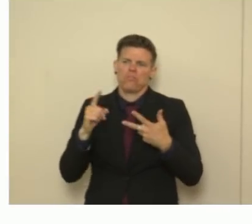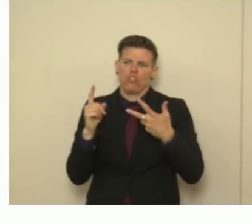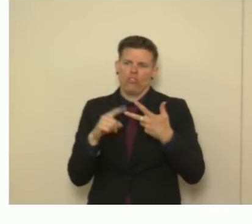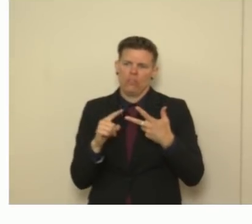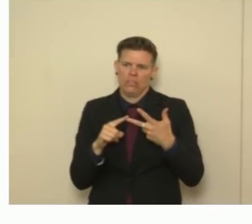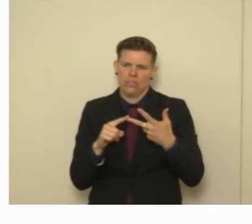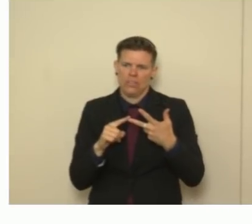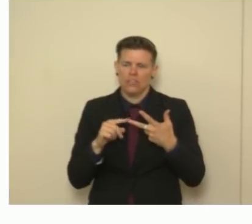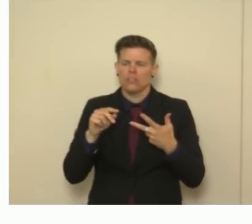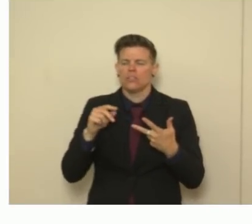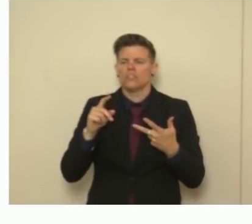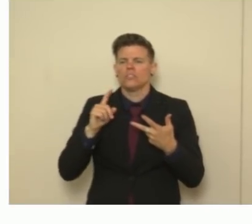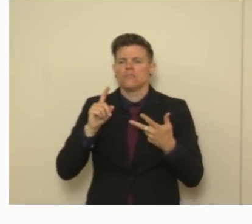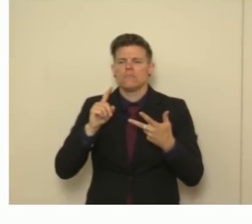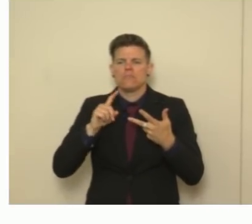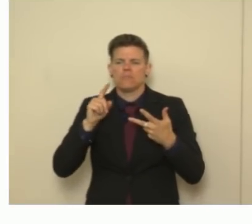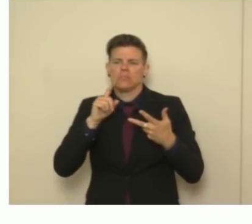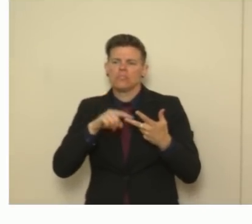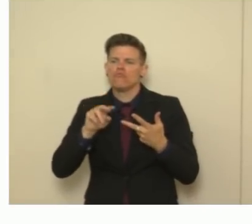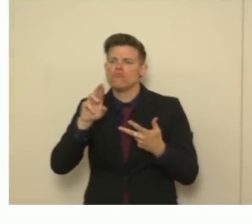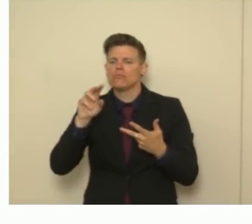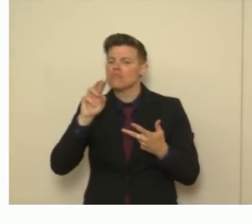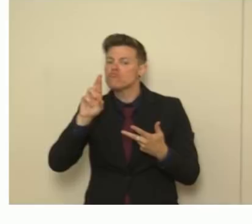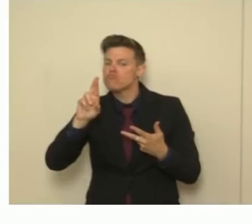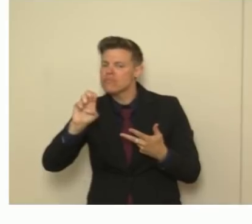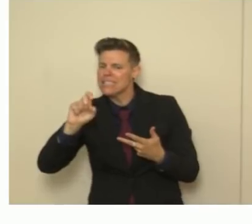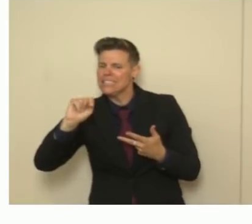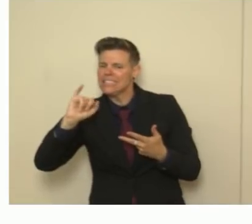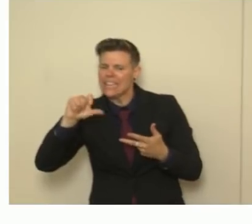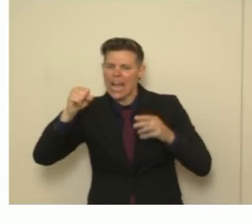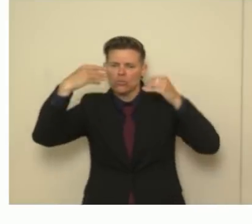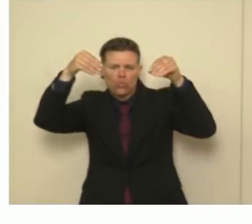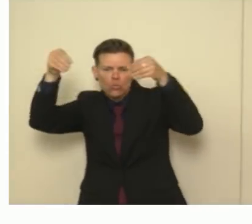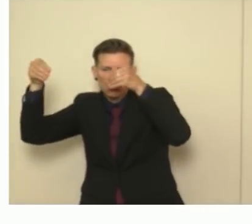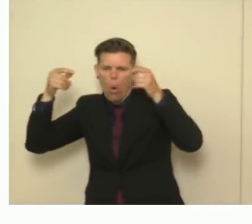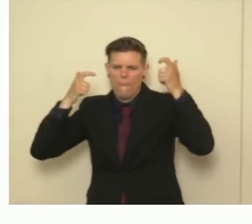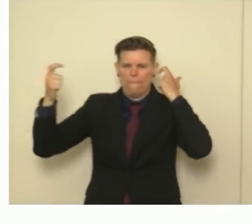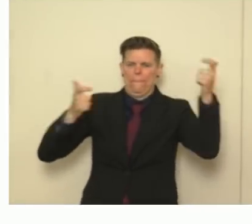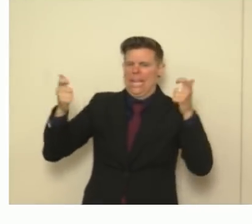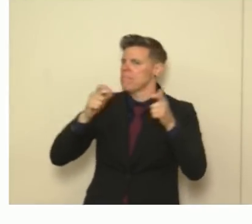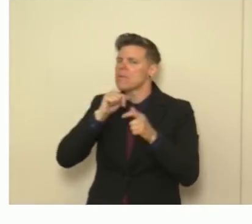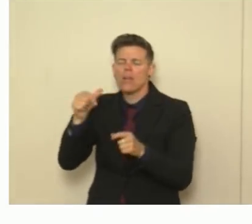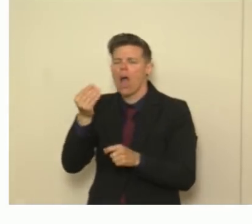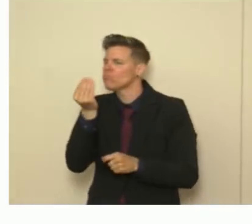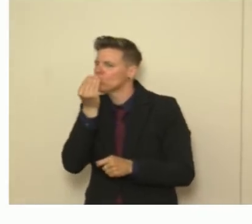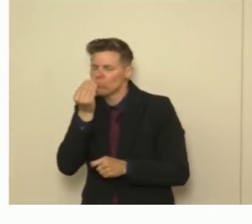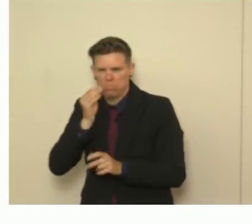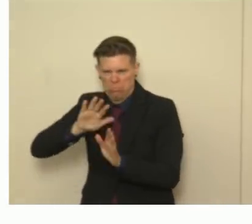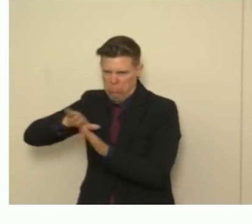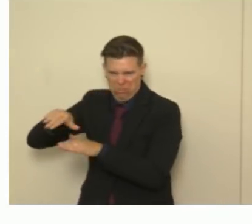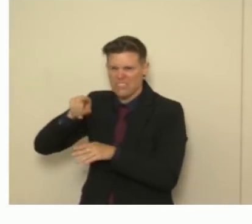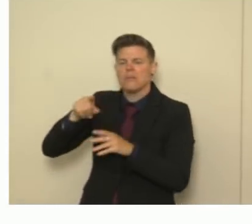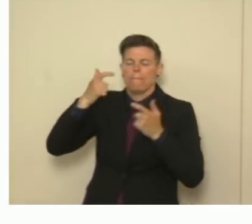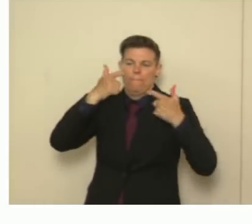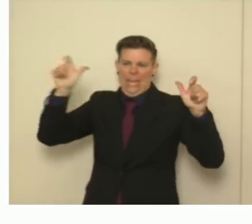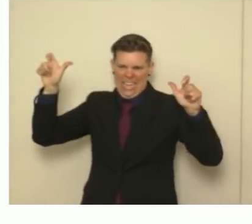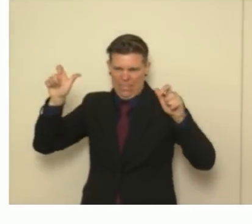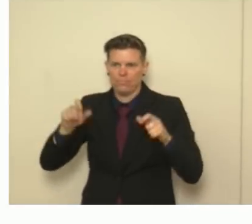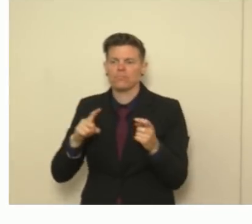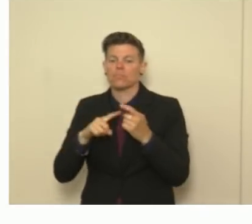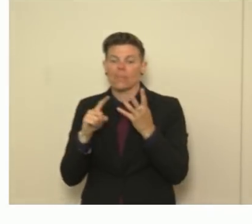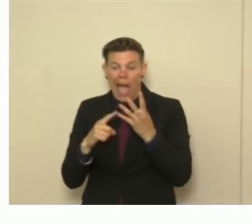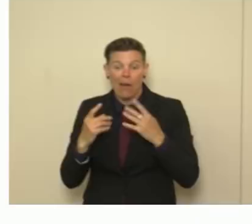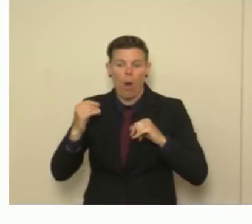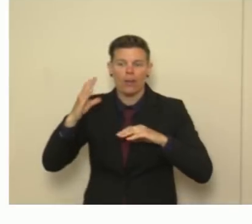Retail non-food establishments, so just the stores we shop at, and then construction. Also, the other thing that